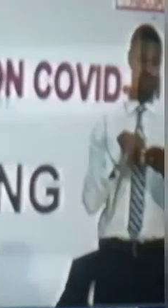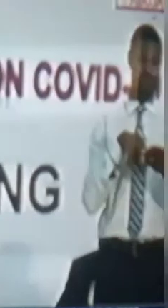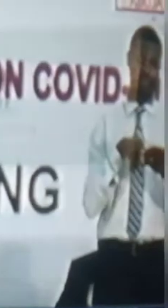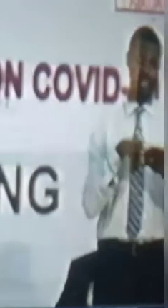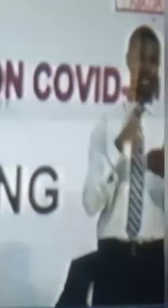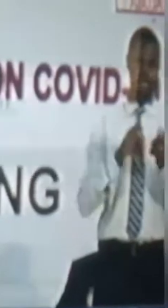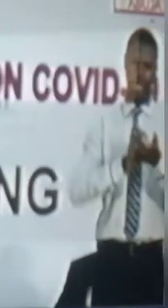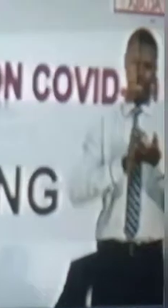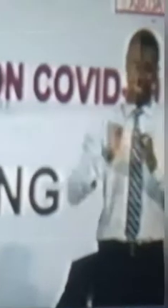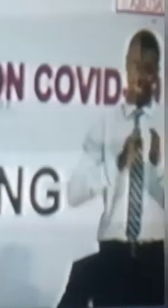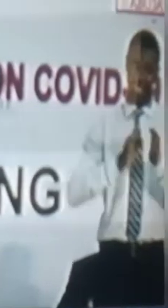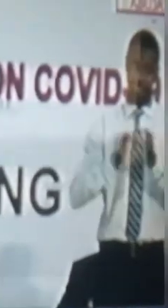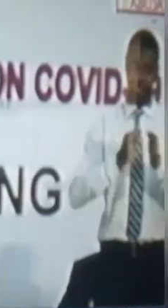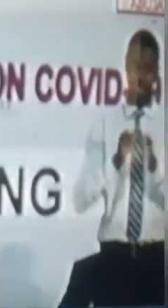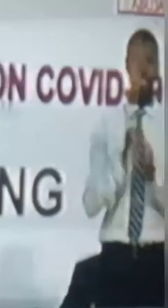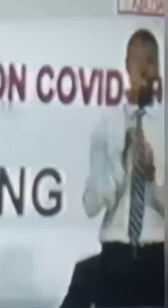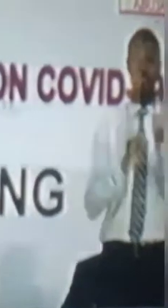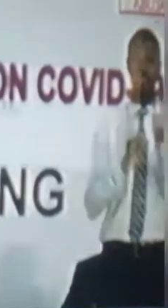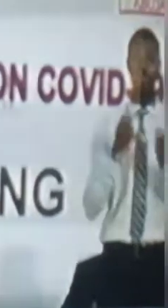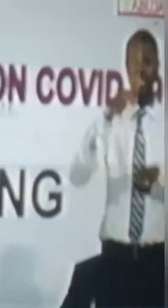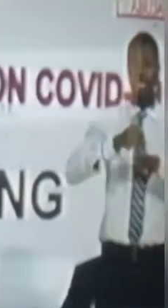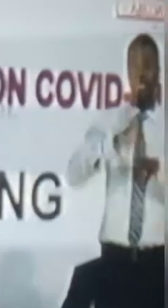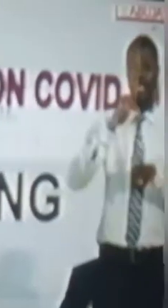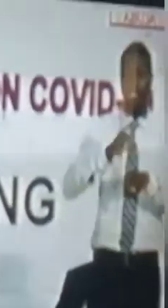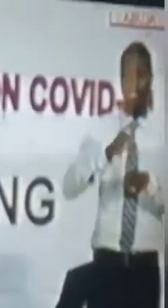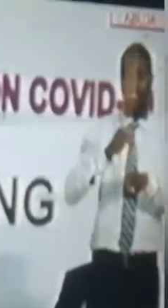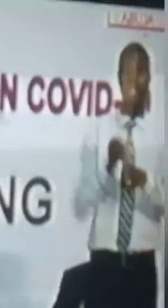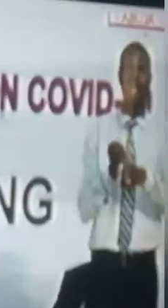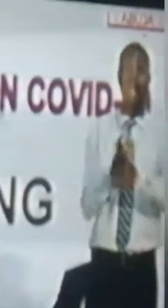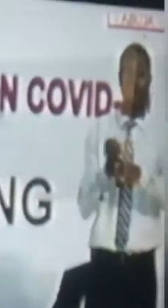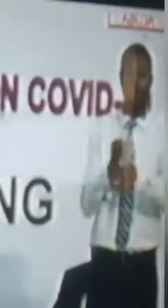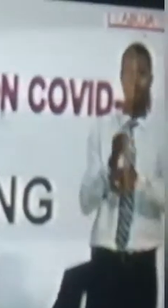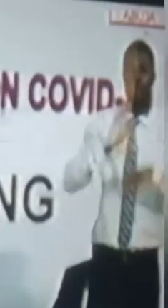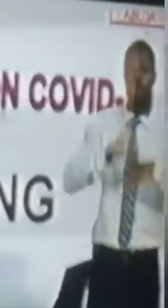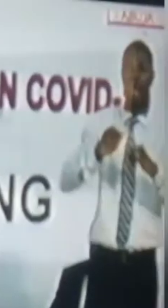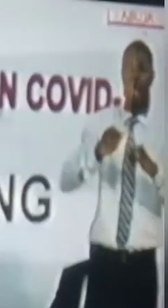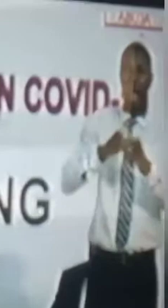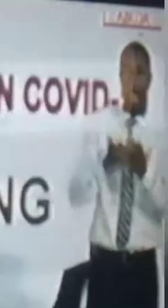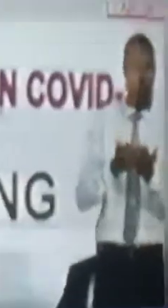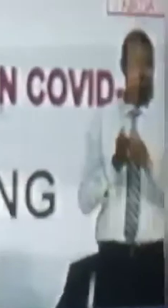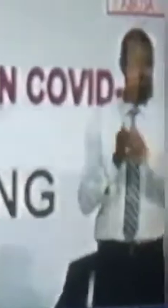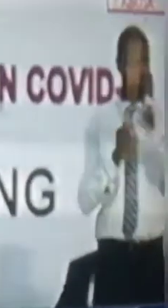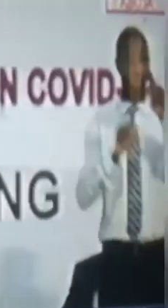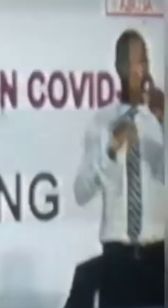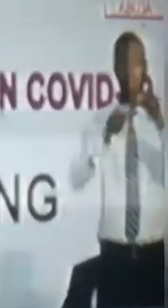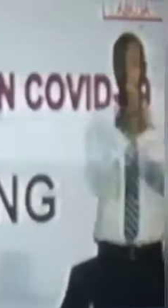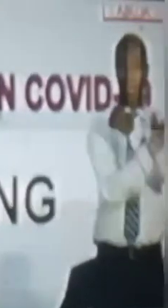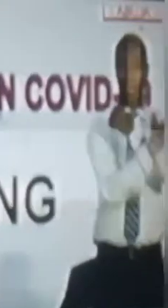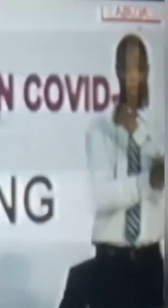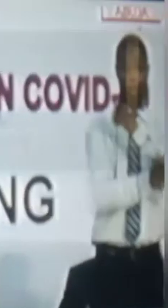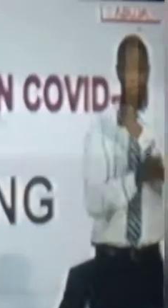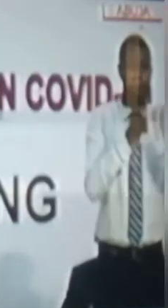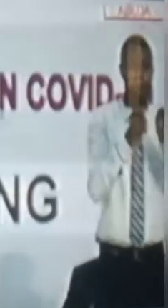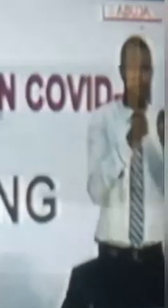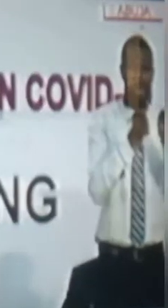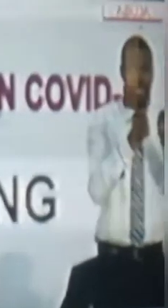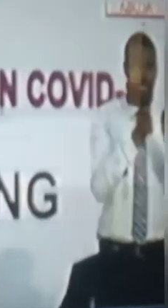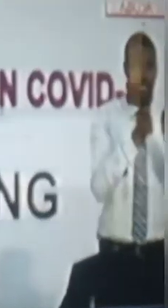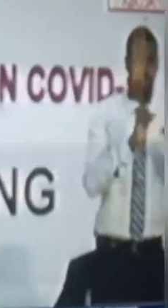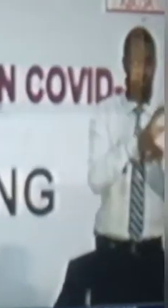would need advice on how they were able to manage the pandemic in